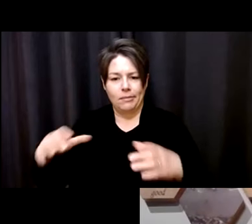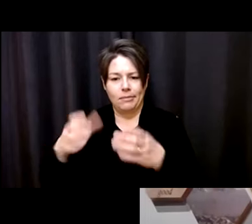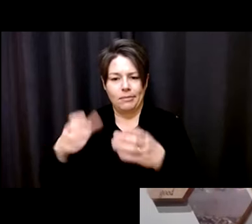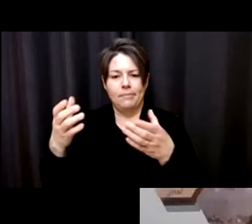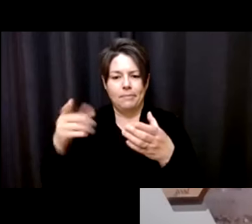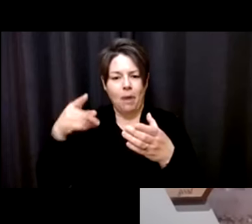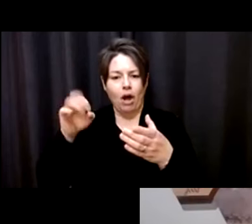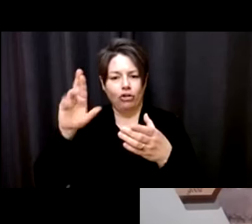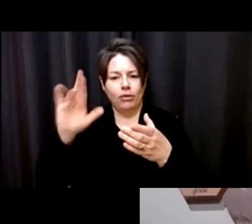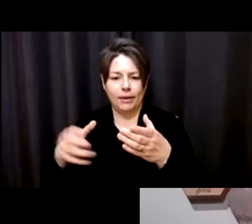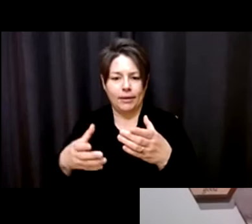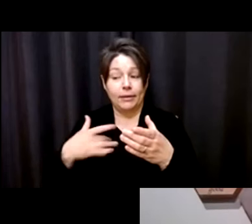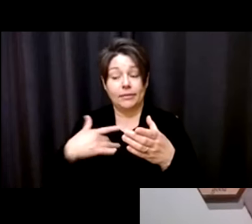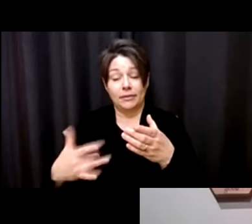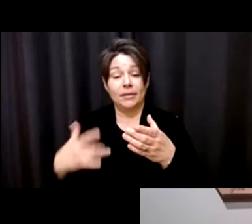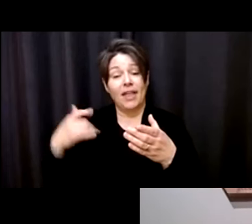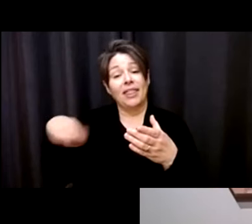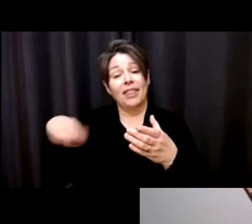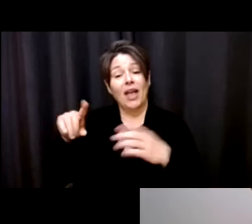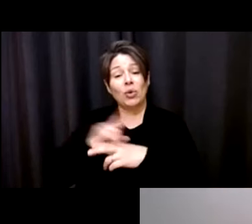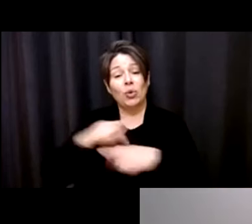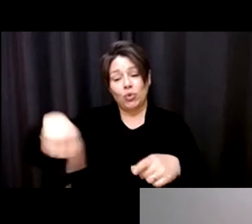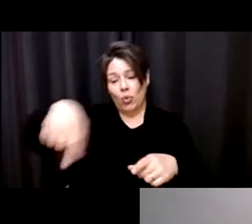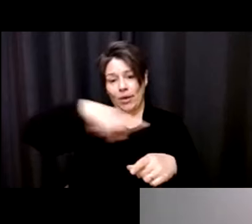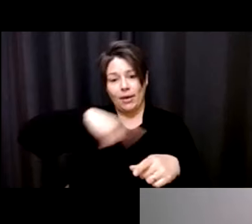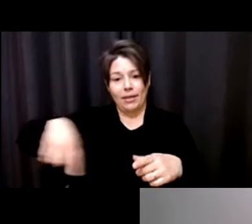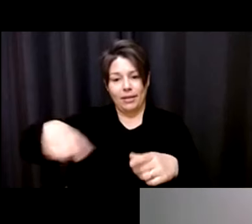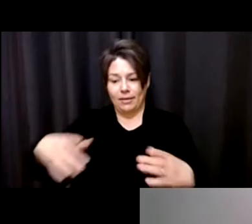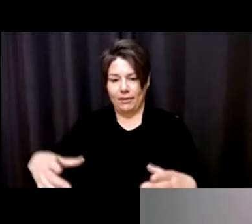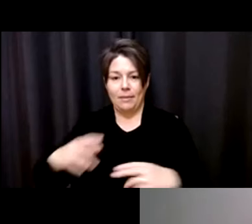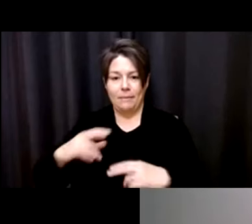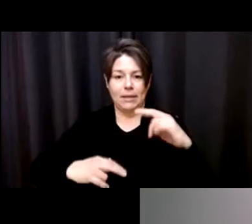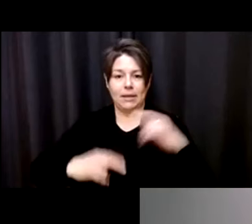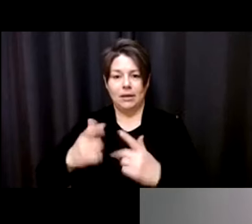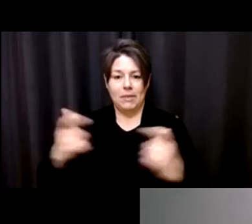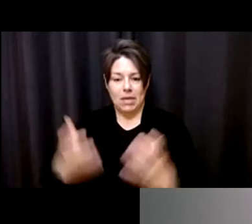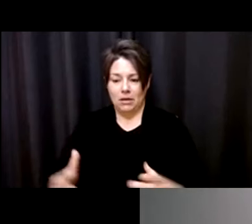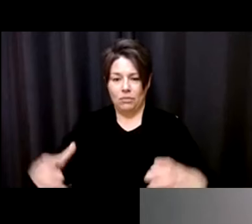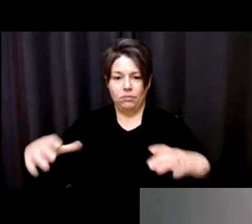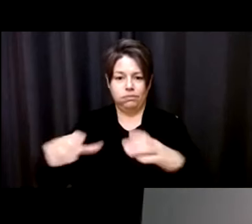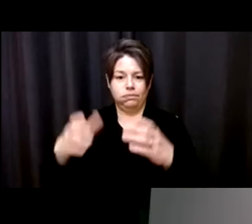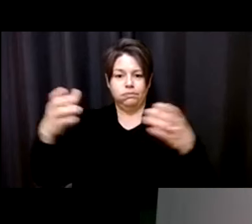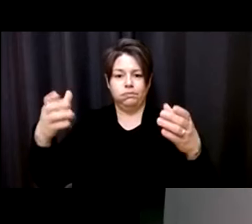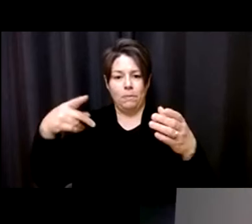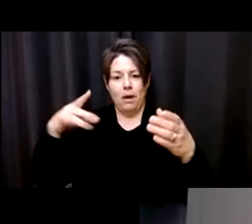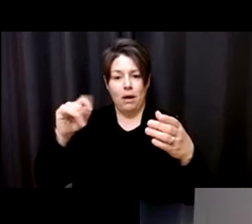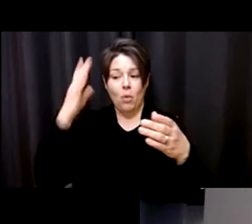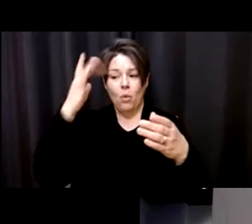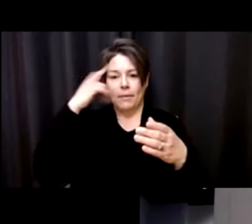it turns out that they were using a wheel of some kind to build their large pots, because somebody did